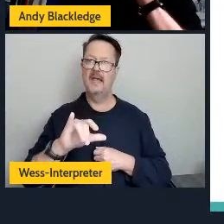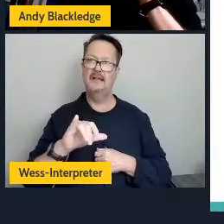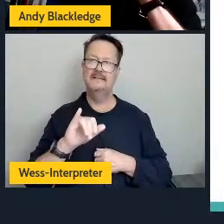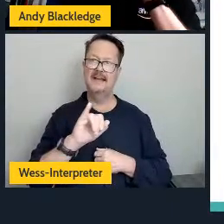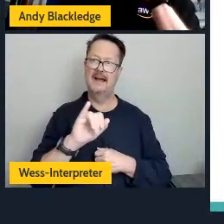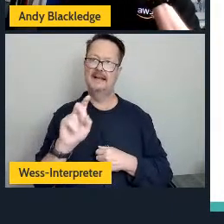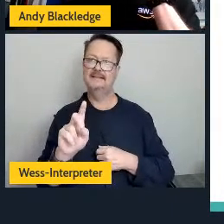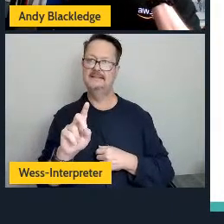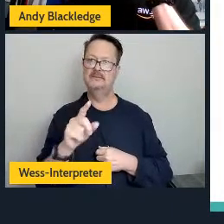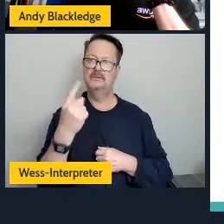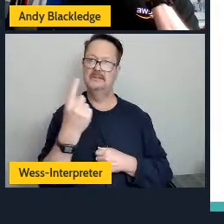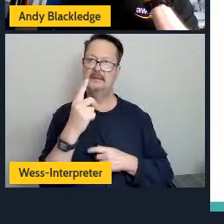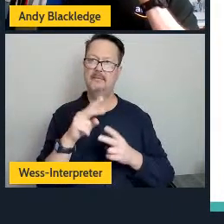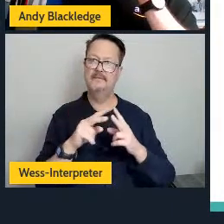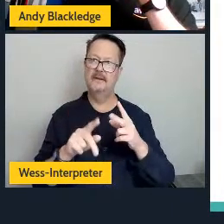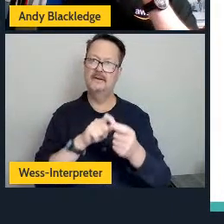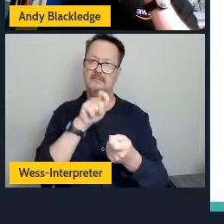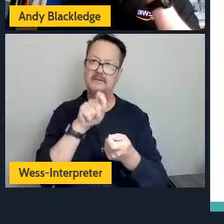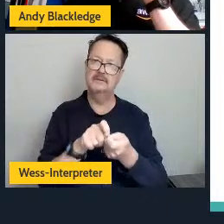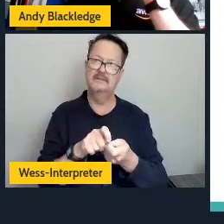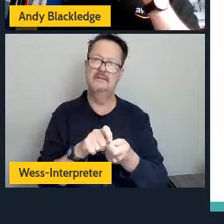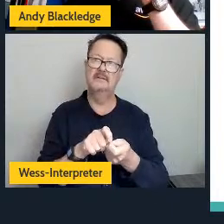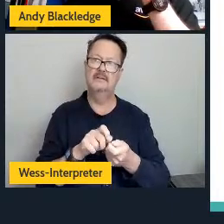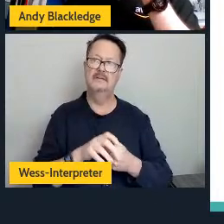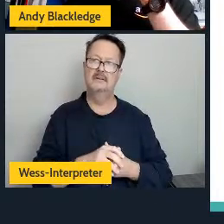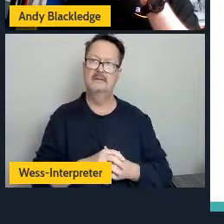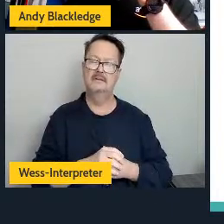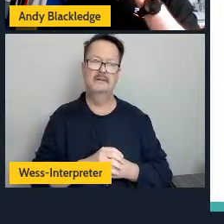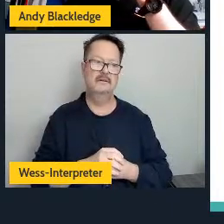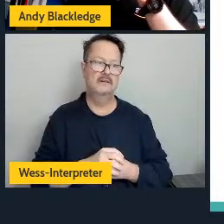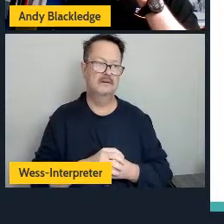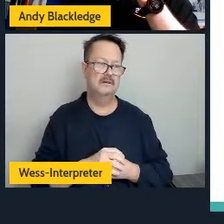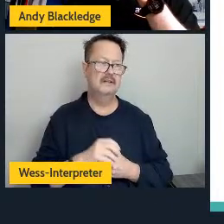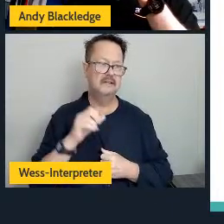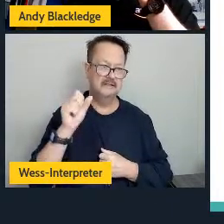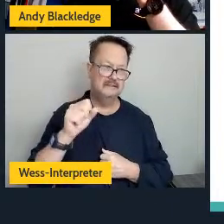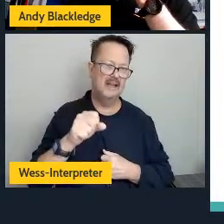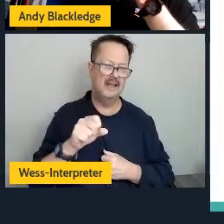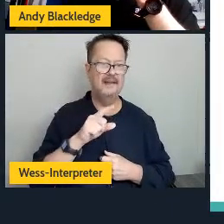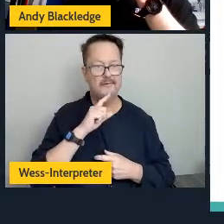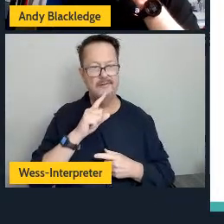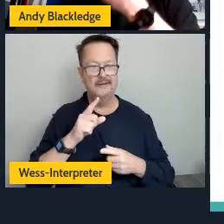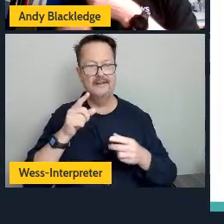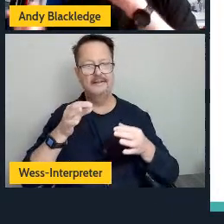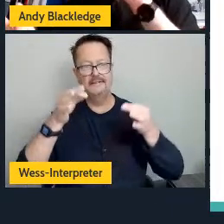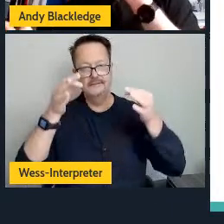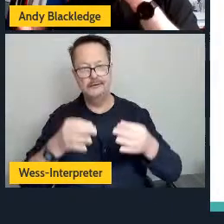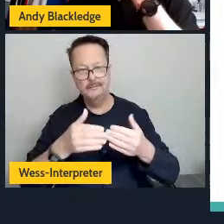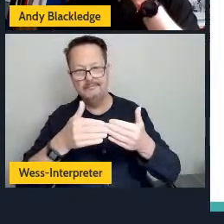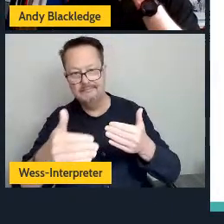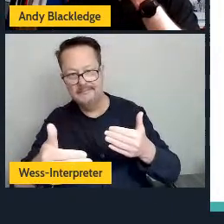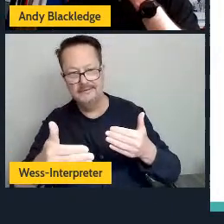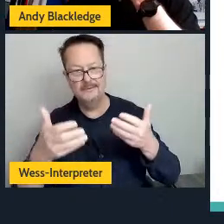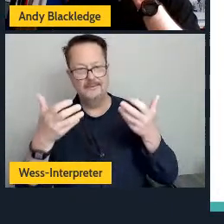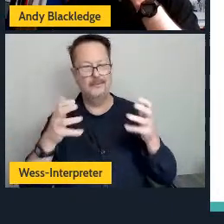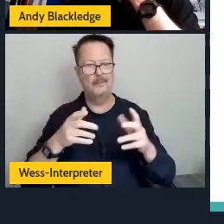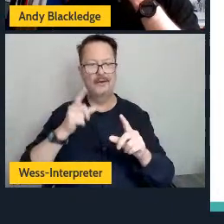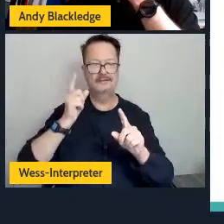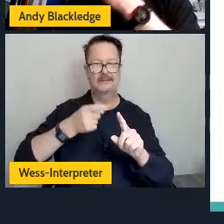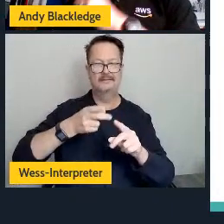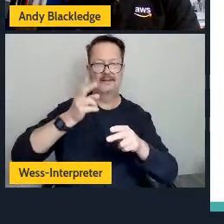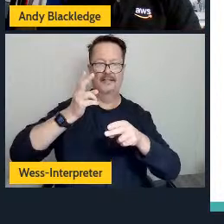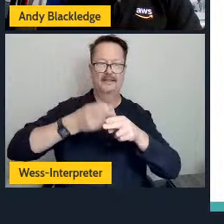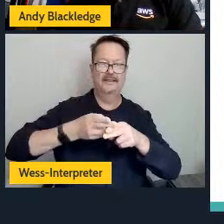it's something very specific. So it's not like. Yes, it's deterministic. So you don't, of course, you don't want to specify the name